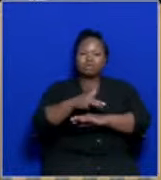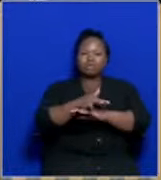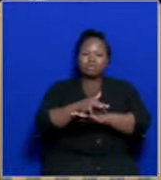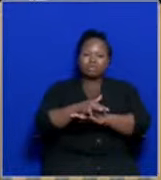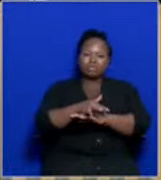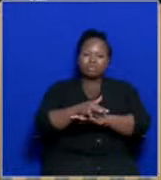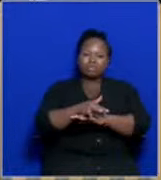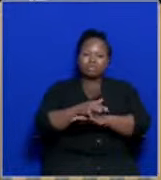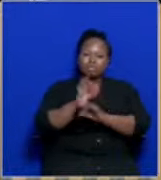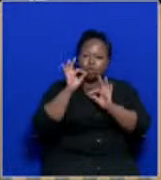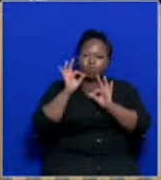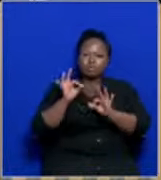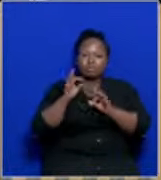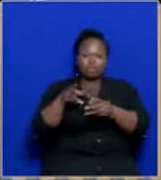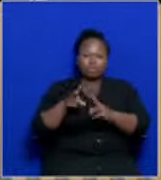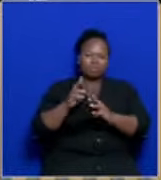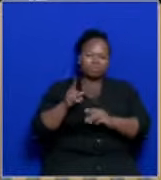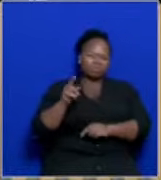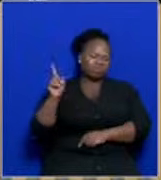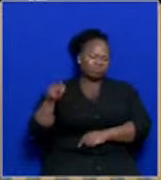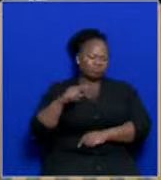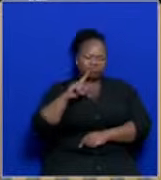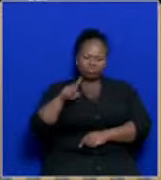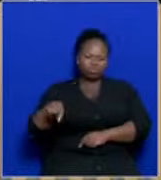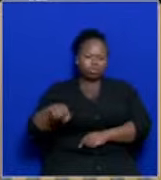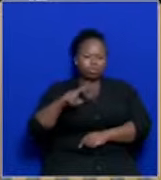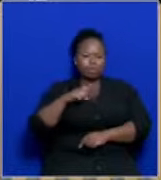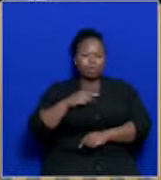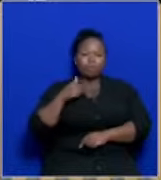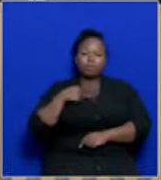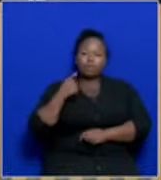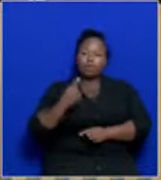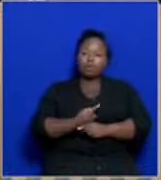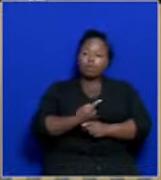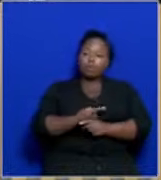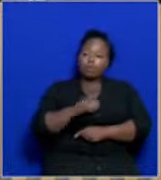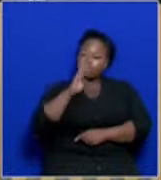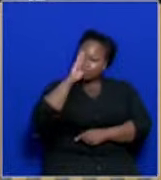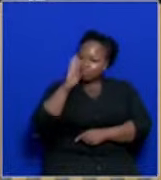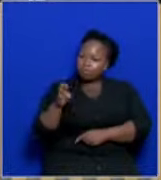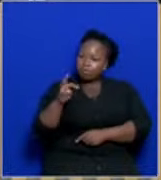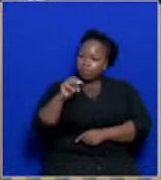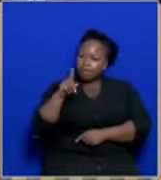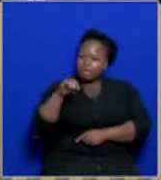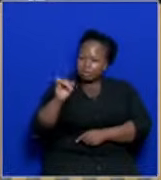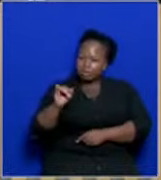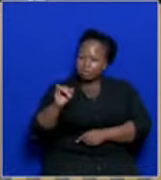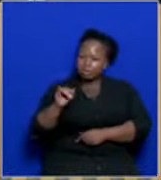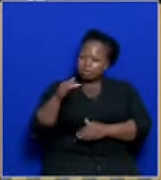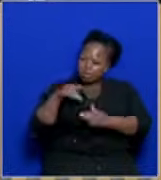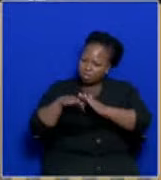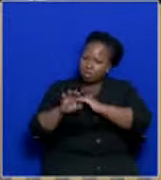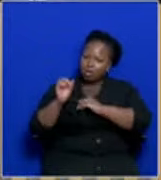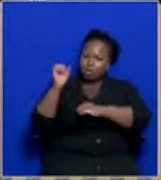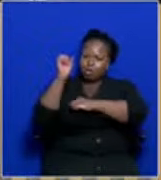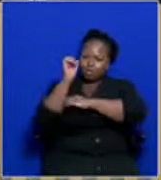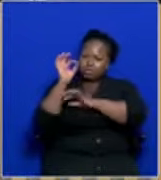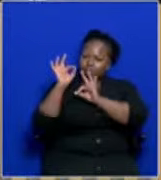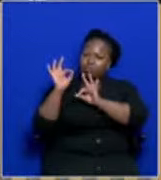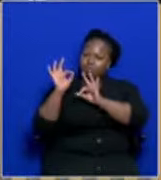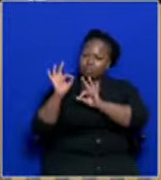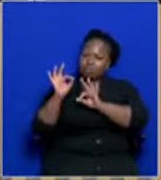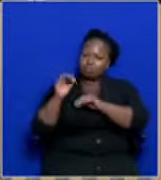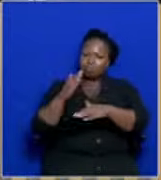is incorrect. All my dealings with Brigadier Mkhwanazi have been in an official capacity as the head